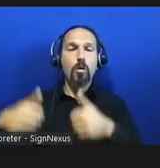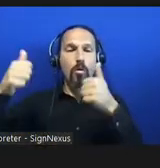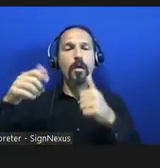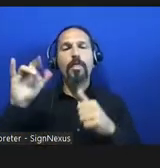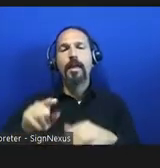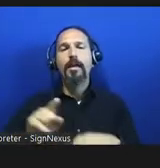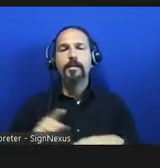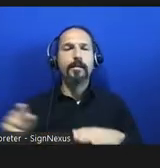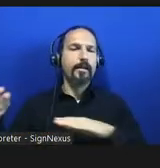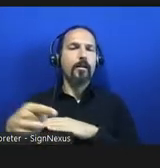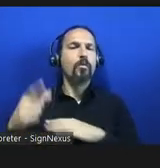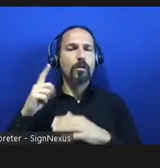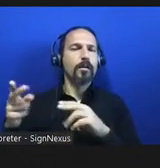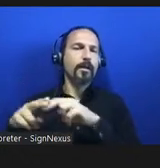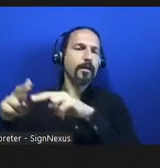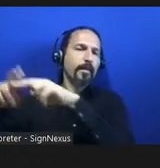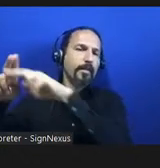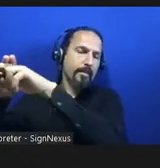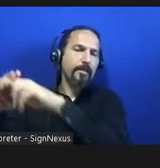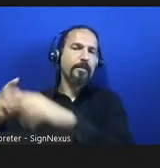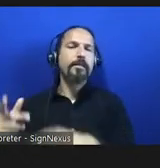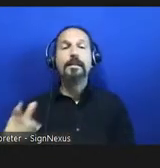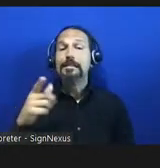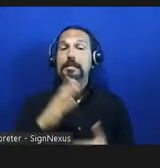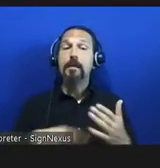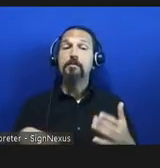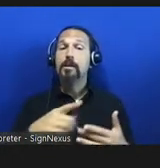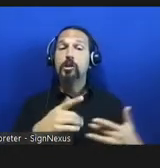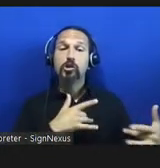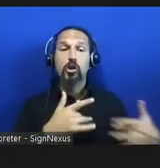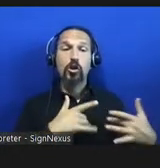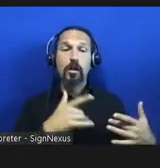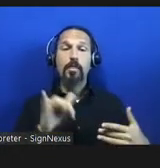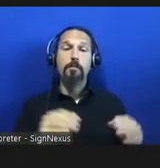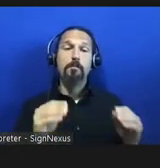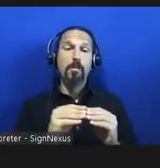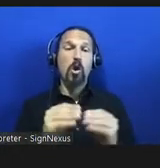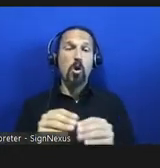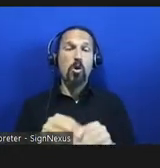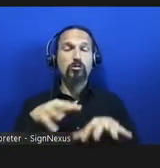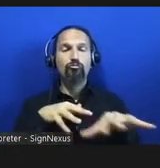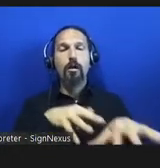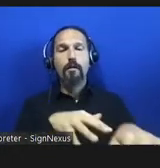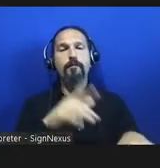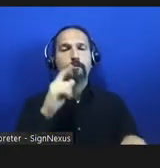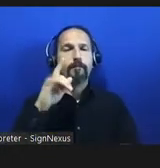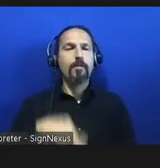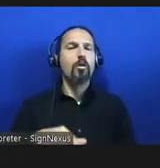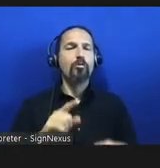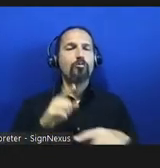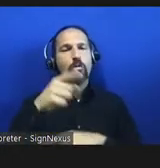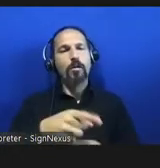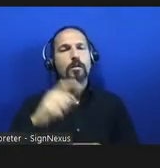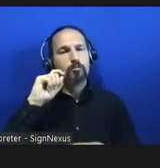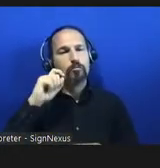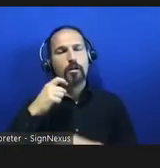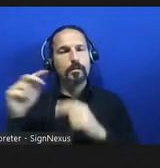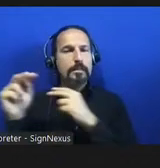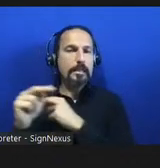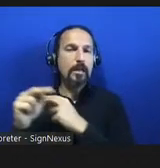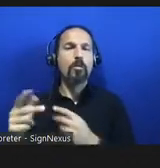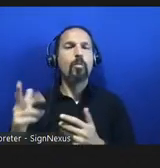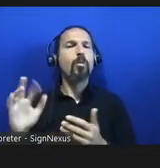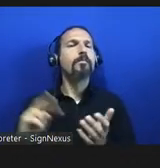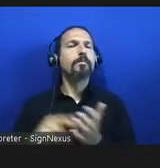increase participants raised concerns about the increased traffic along the Cross Bronx Expressway and asked